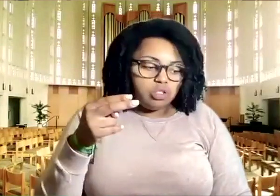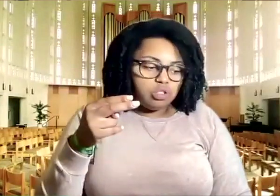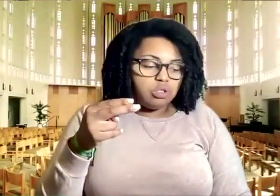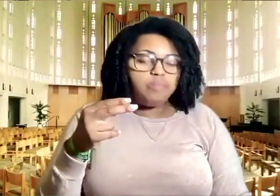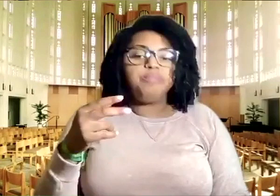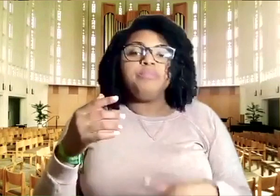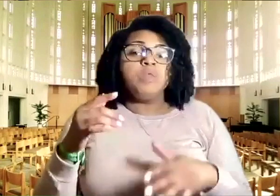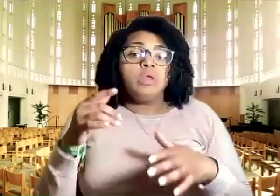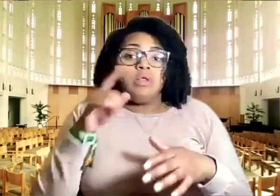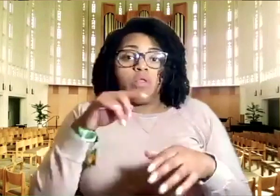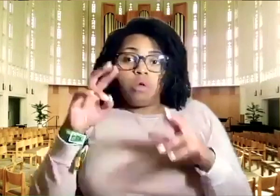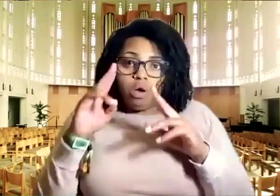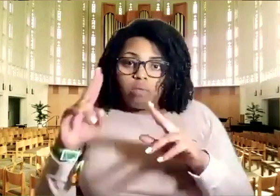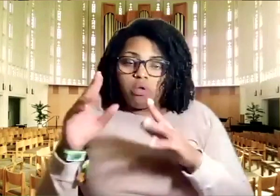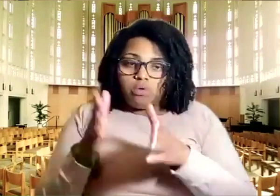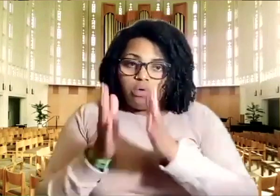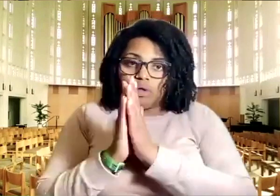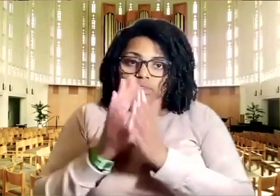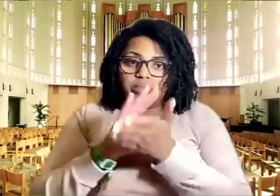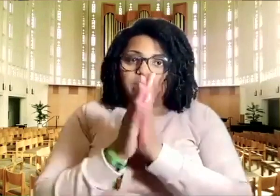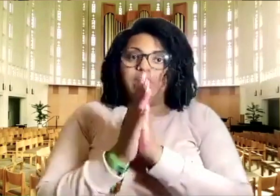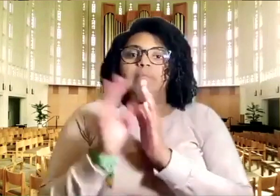federally recognized tribe.